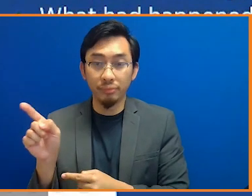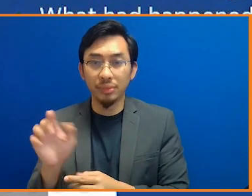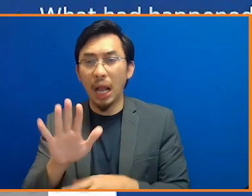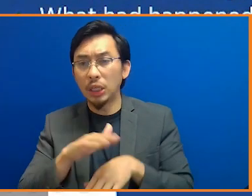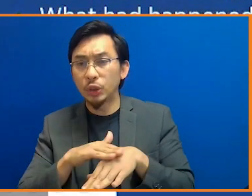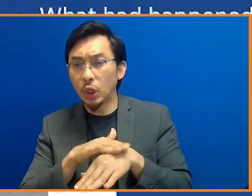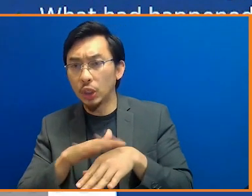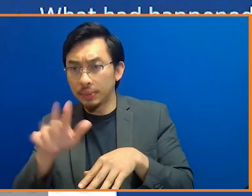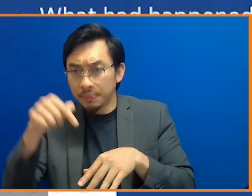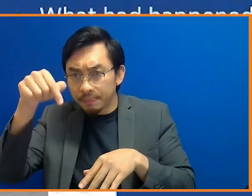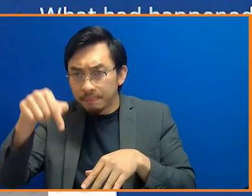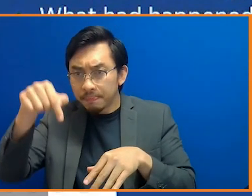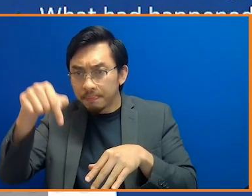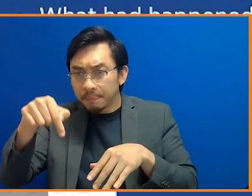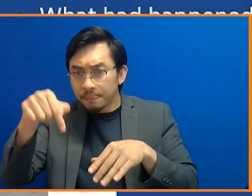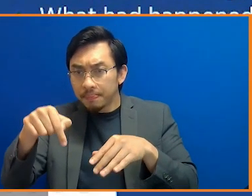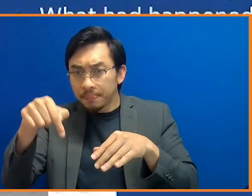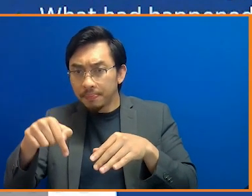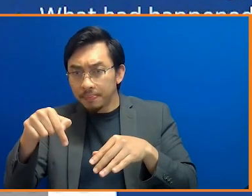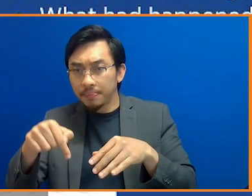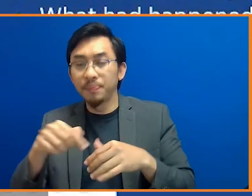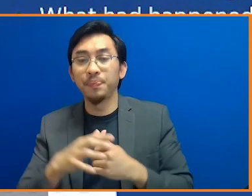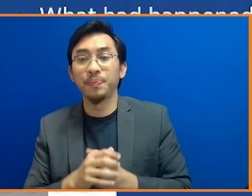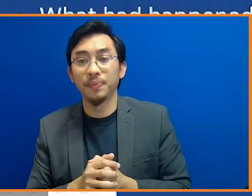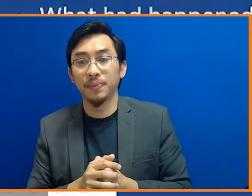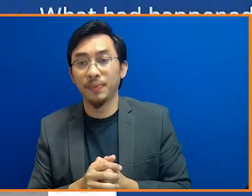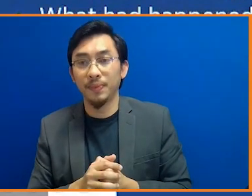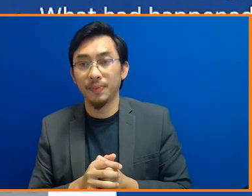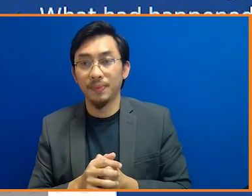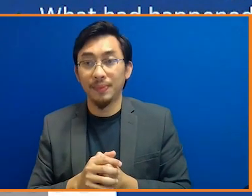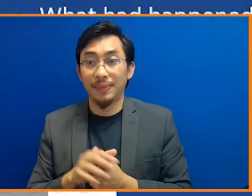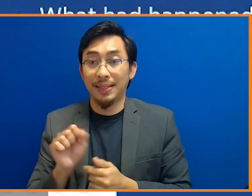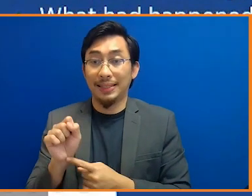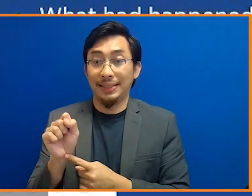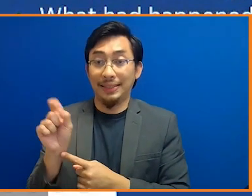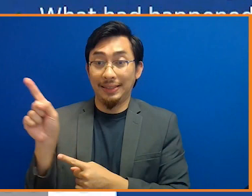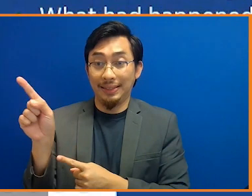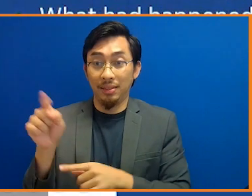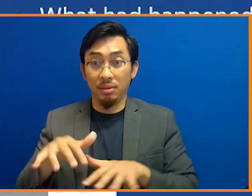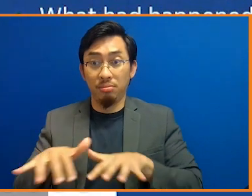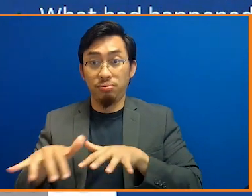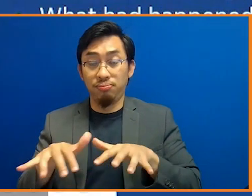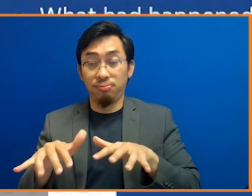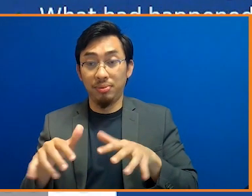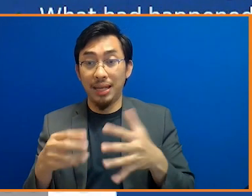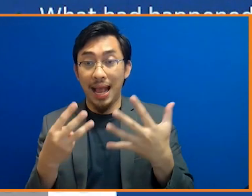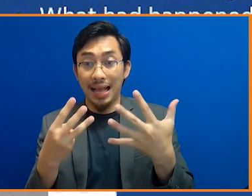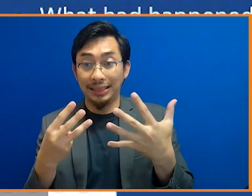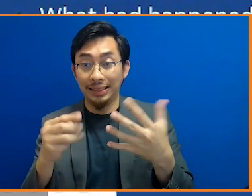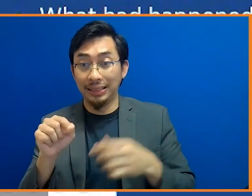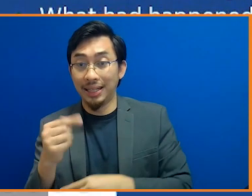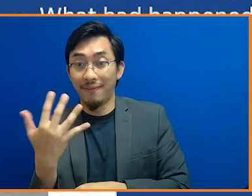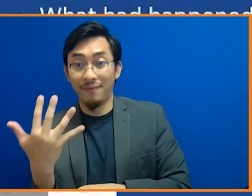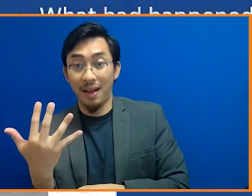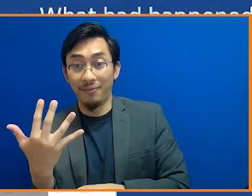south of, sorry, I'm going down over here. So the epicenter is over here. The magnitude is